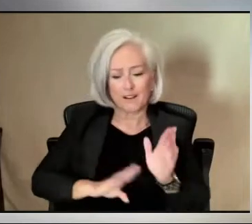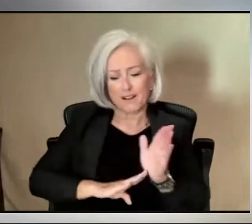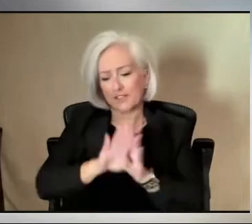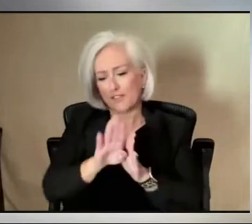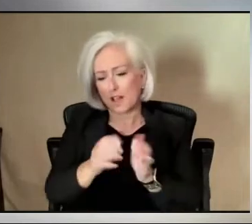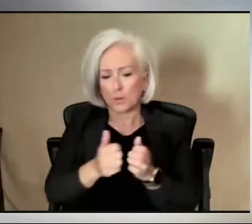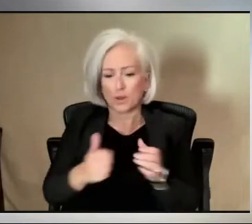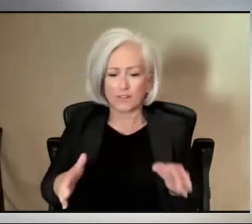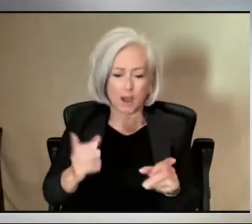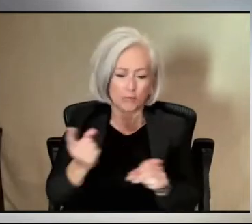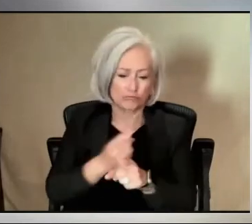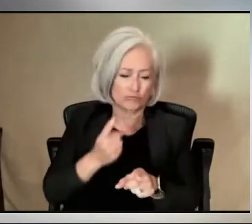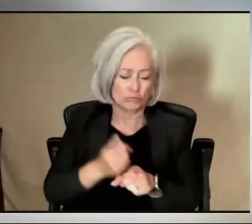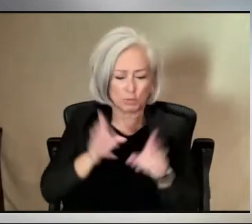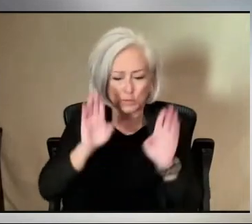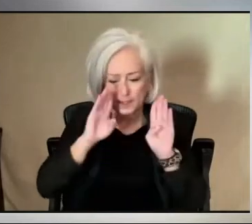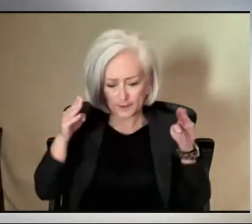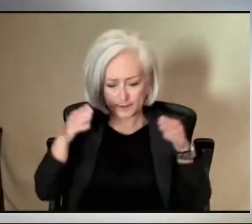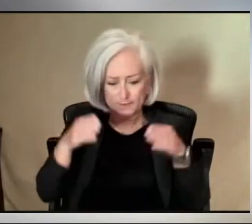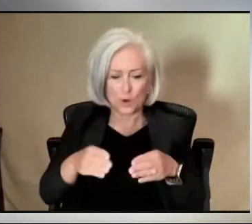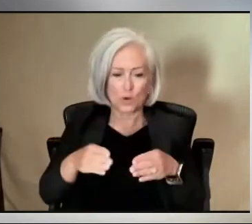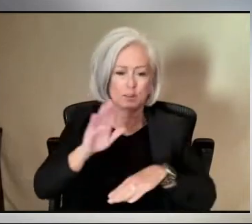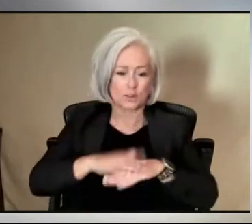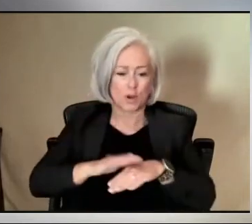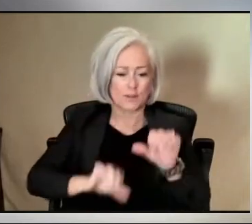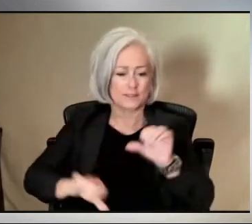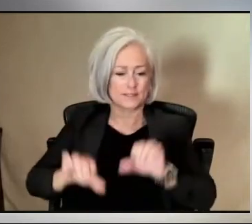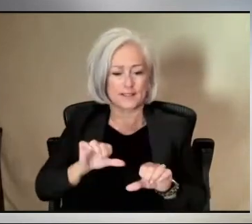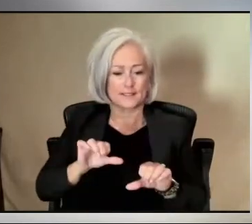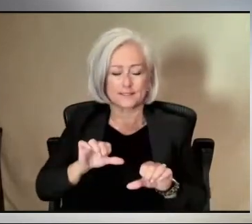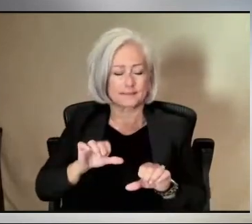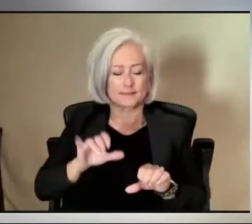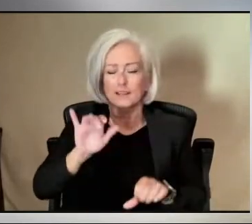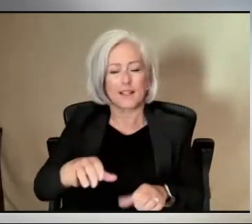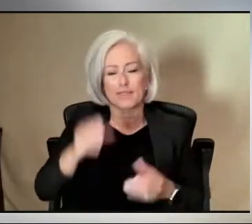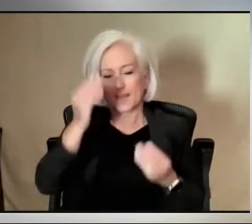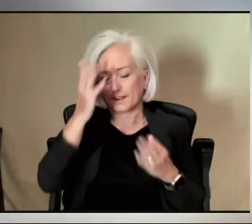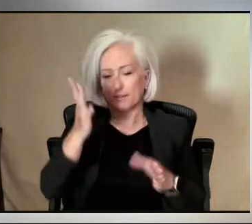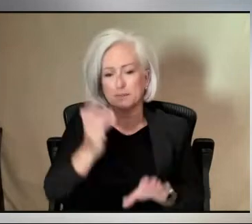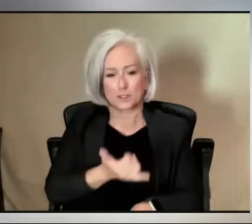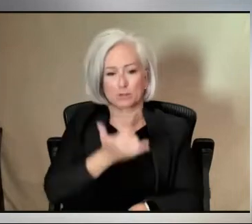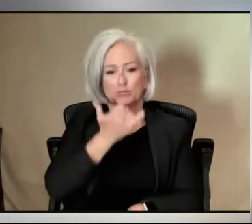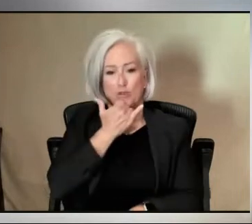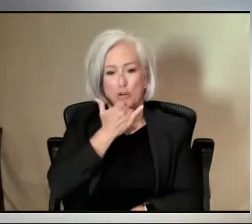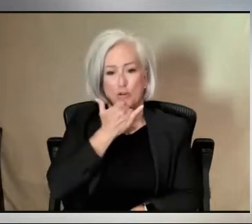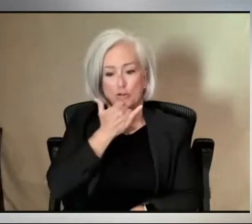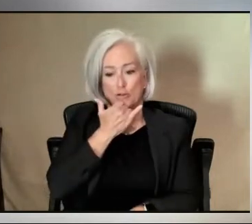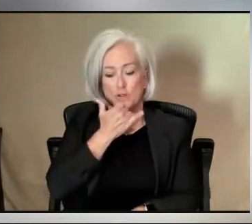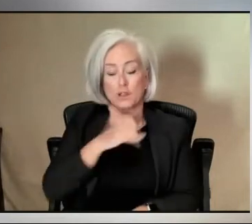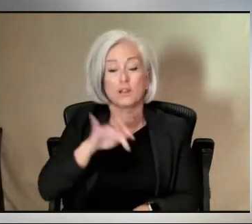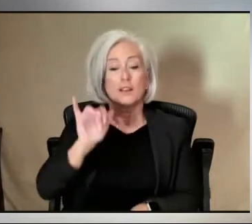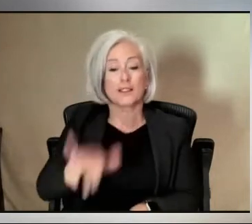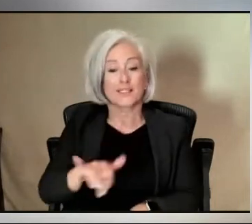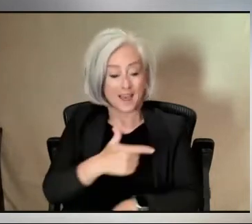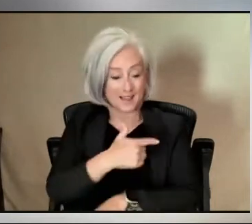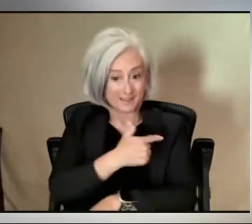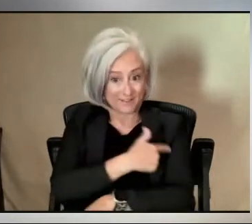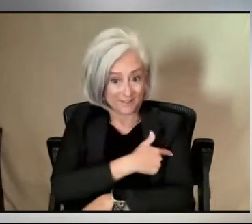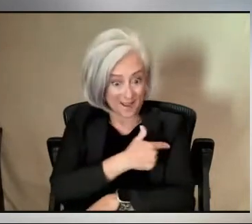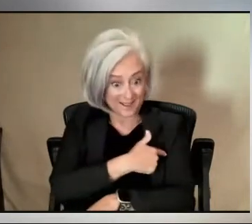the usual science. That's just not the case. These vaccines started being developed in earnest back